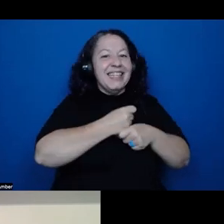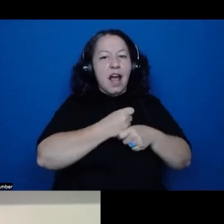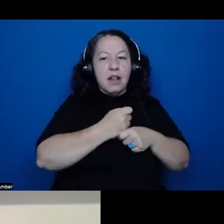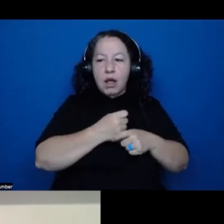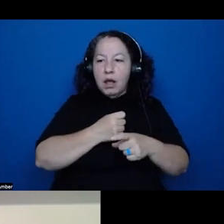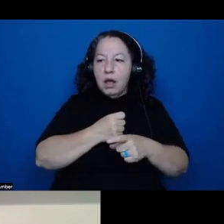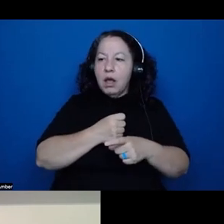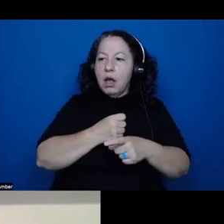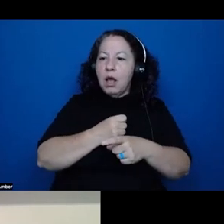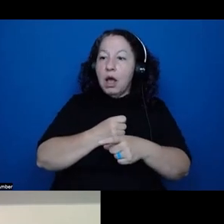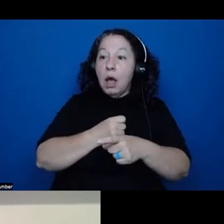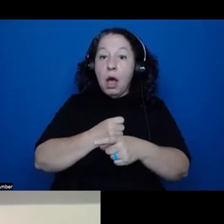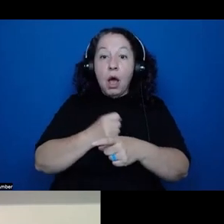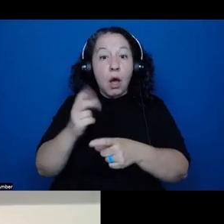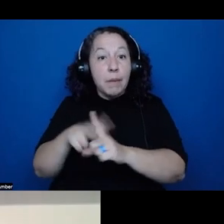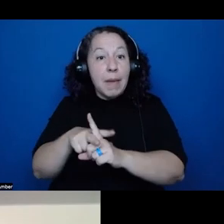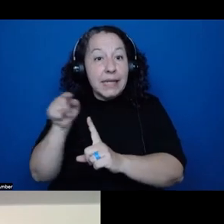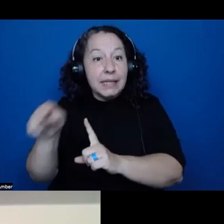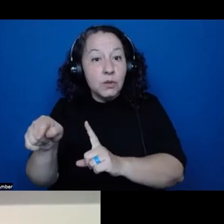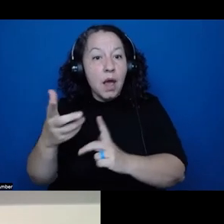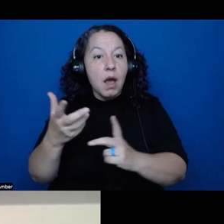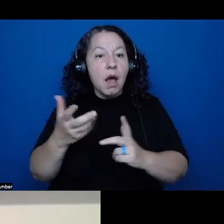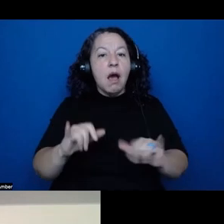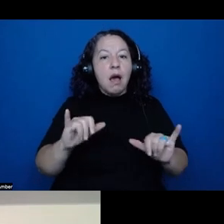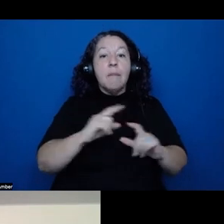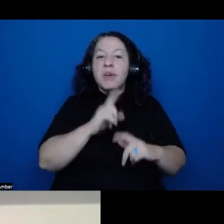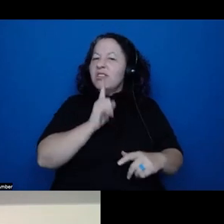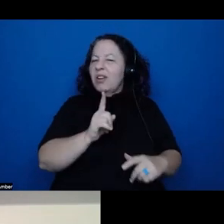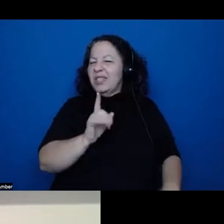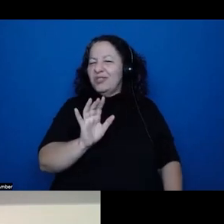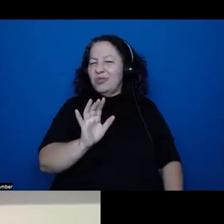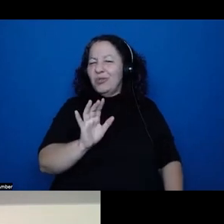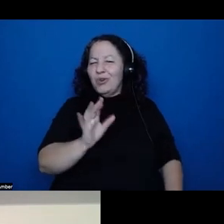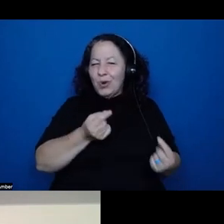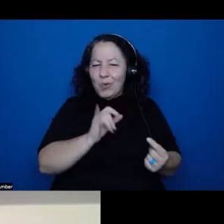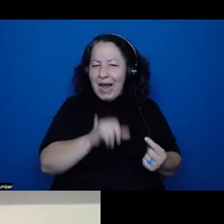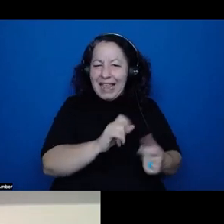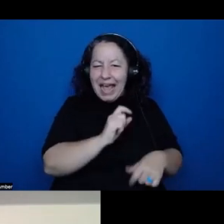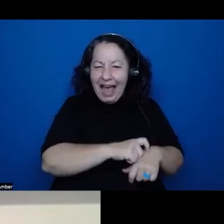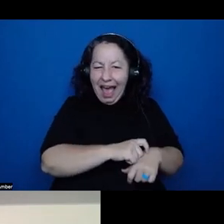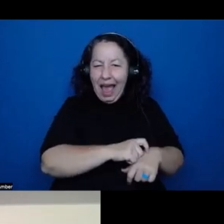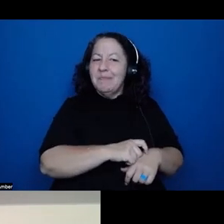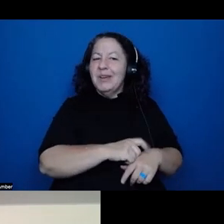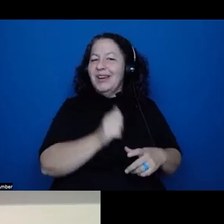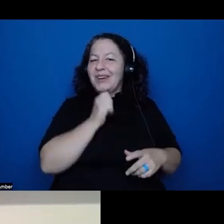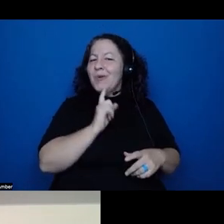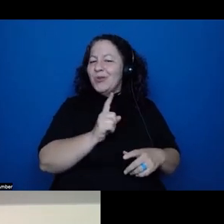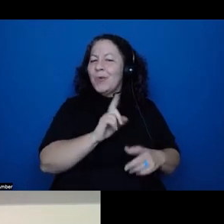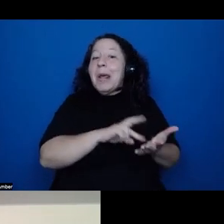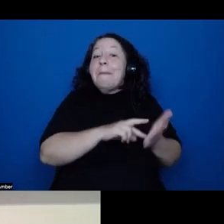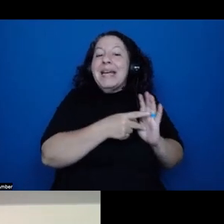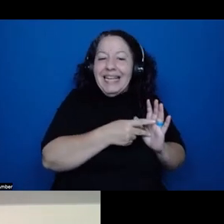think you're not completely sure what you're doing at the time or what it means as well. Yeah, but thank